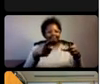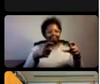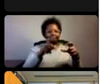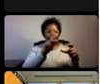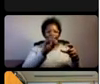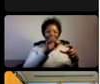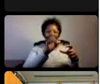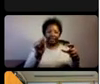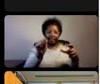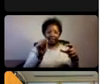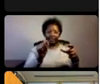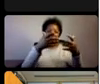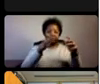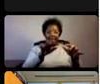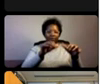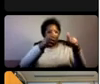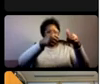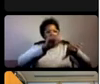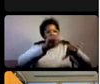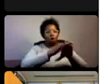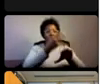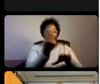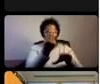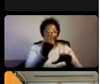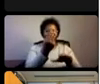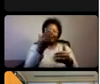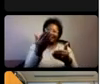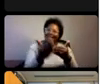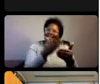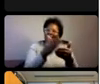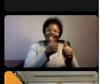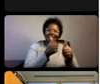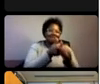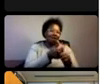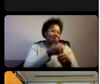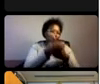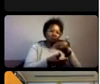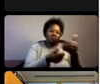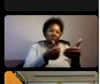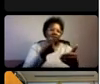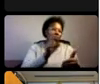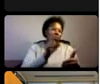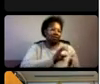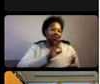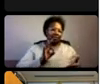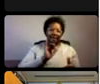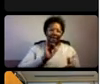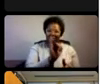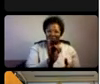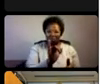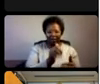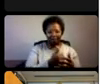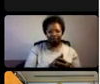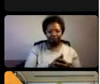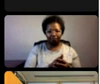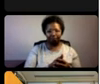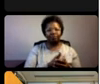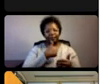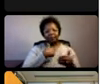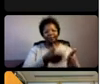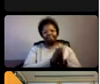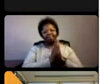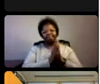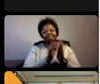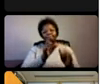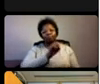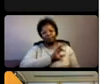Monday. And it's an easy to follow process for our staff members as well. And we ask that they also